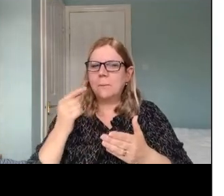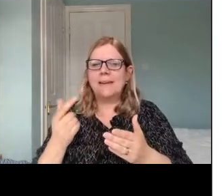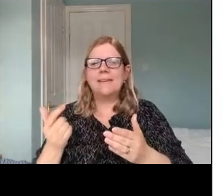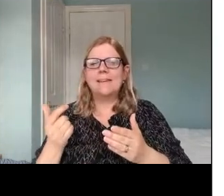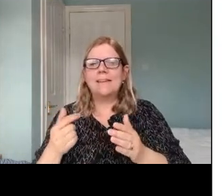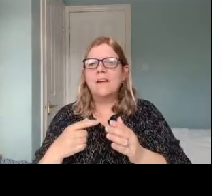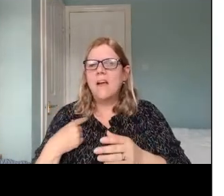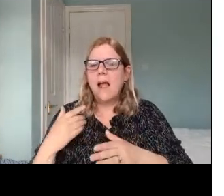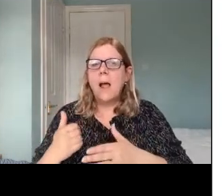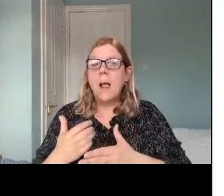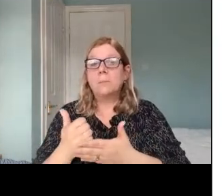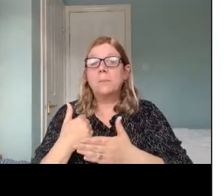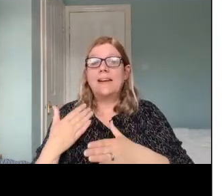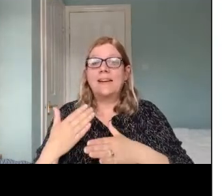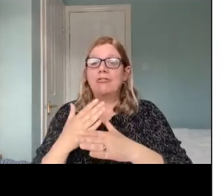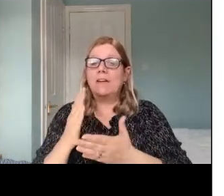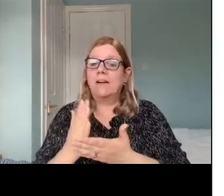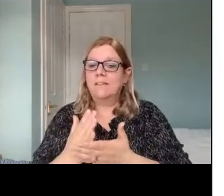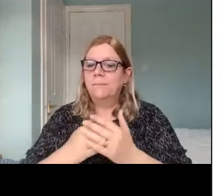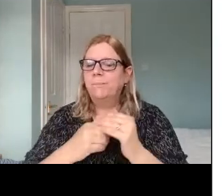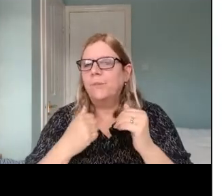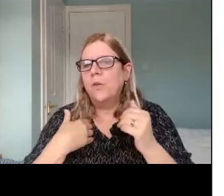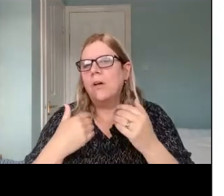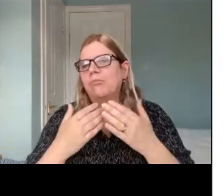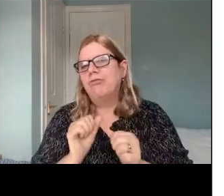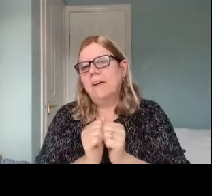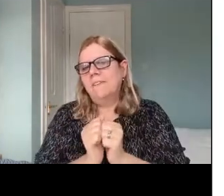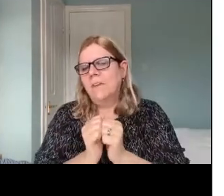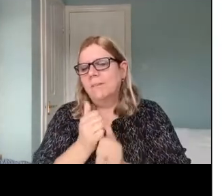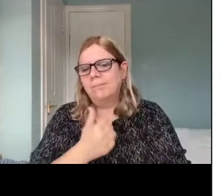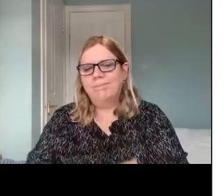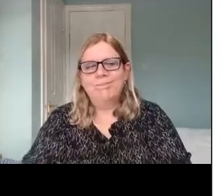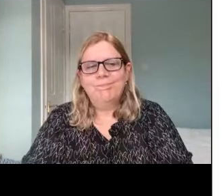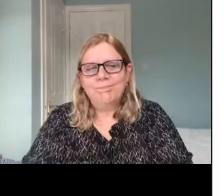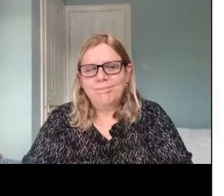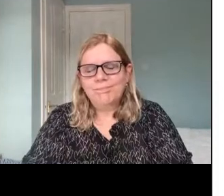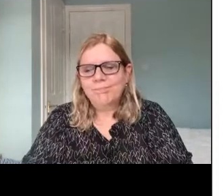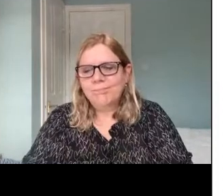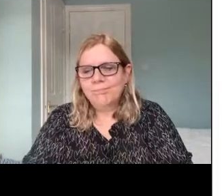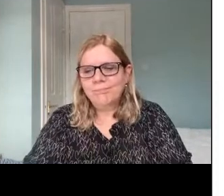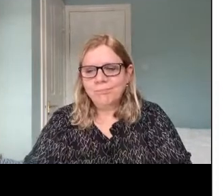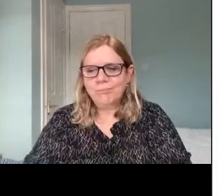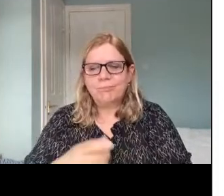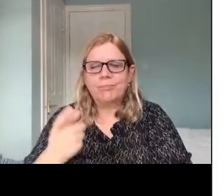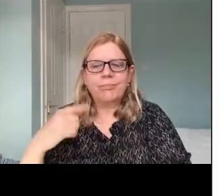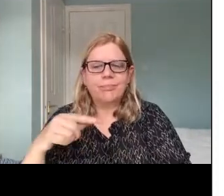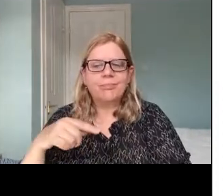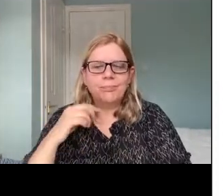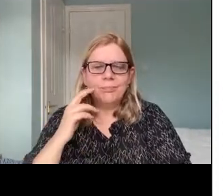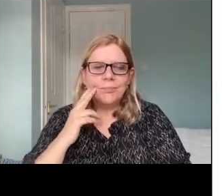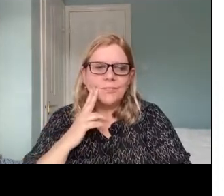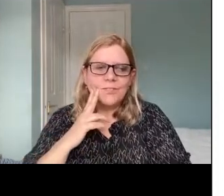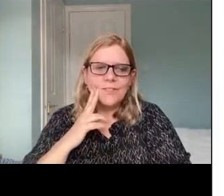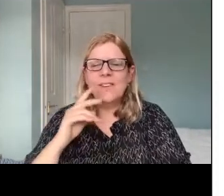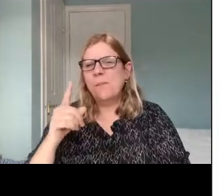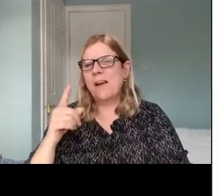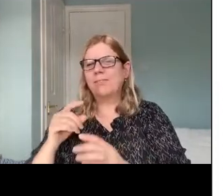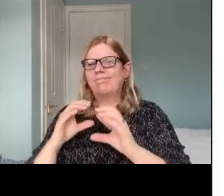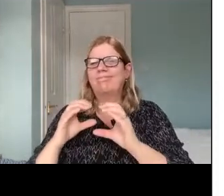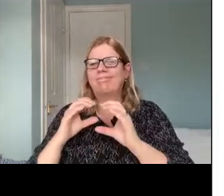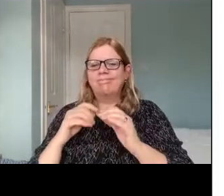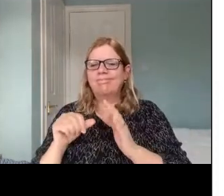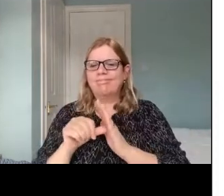that membership really raised that profile and that credibility and helped my career enormously. So I'm very grateful for that. Yeah,